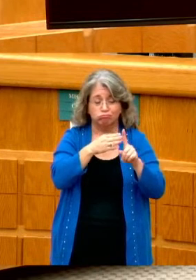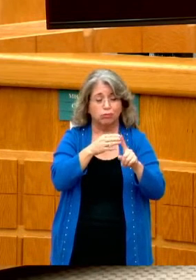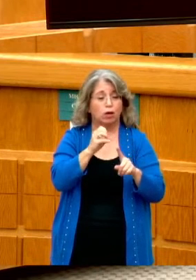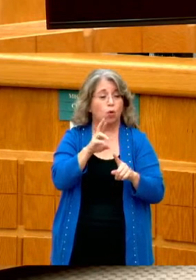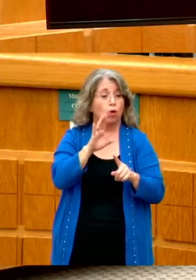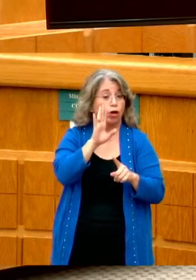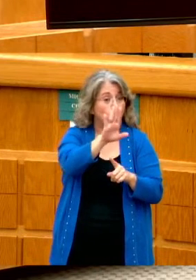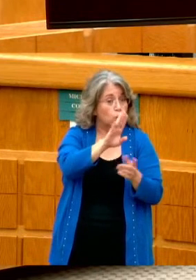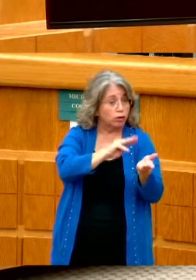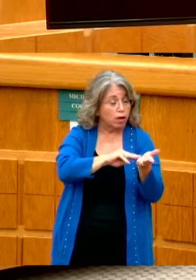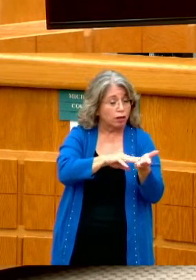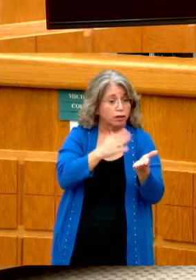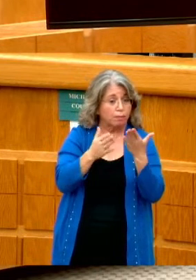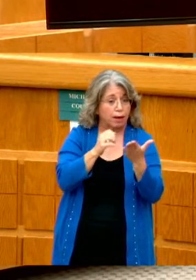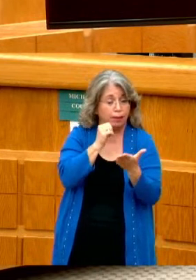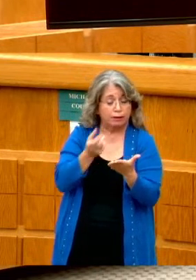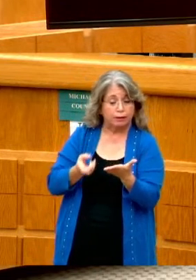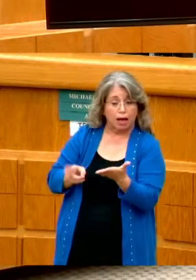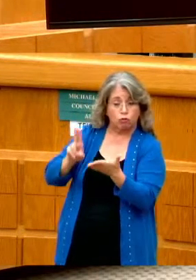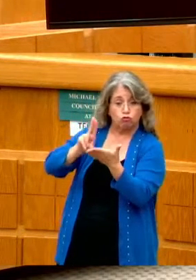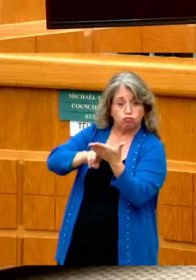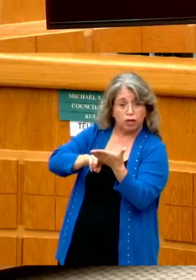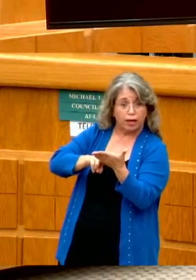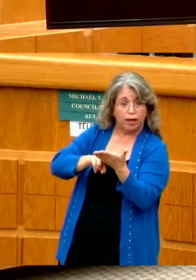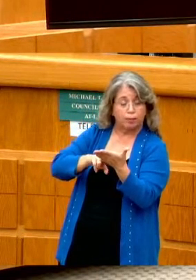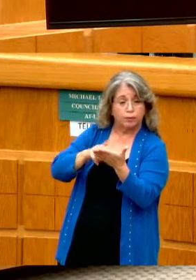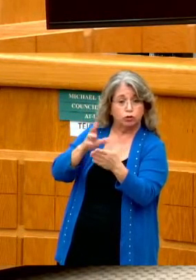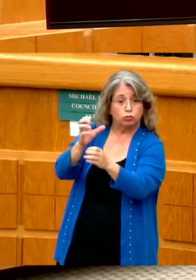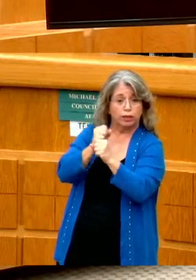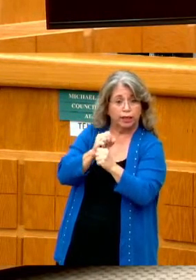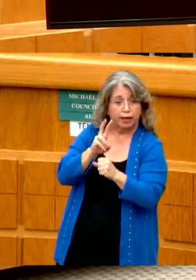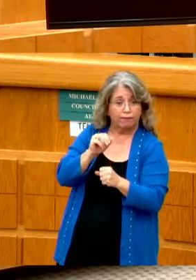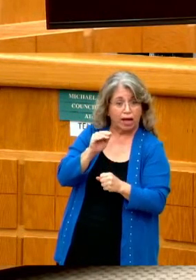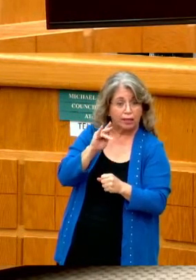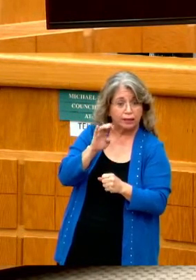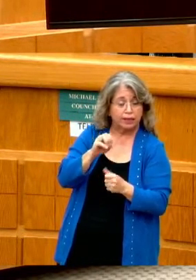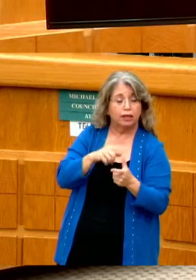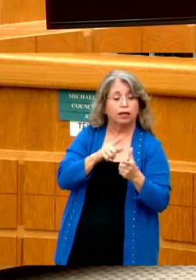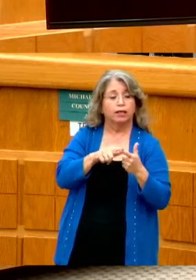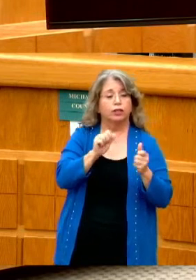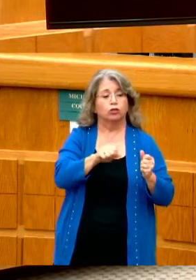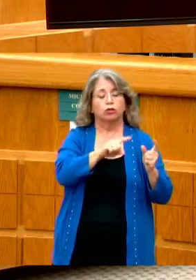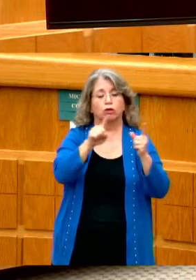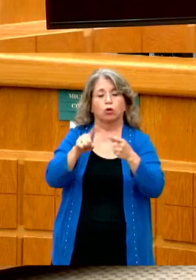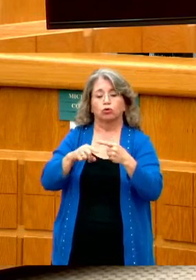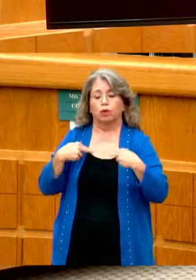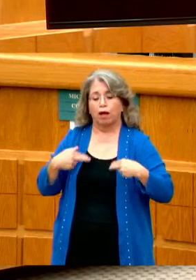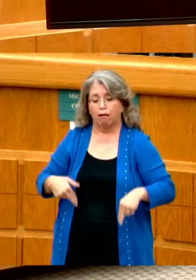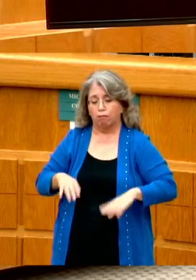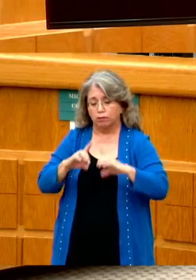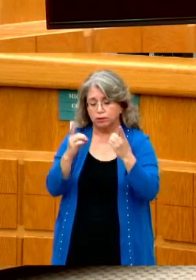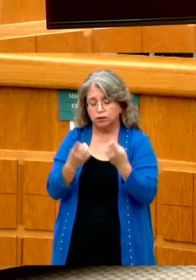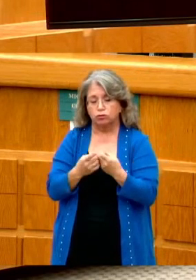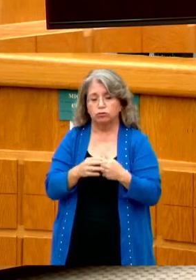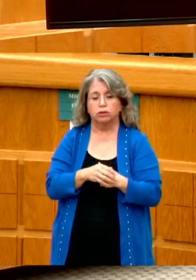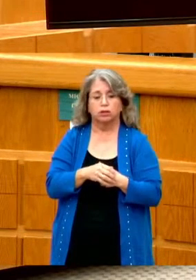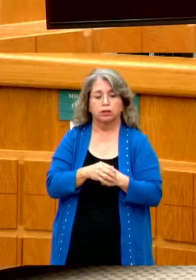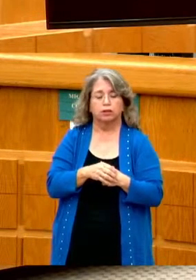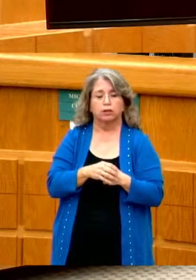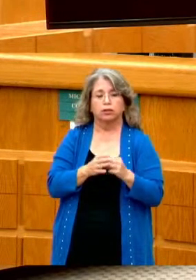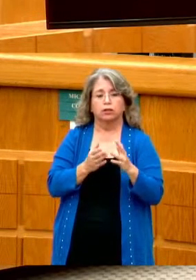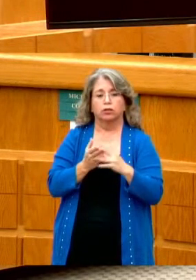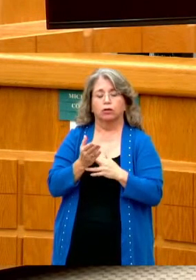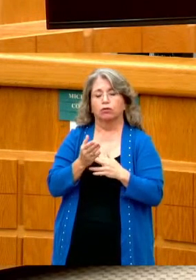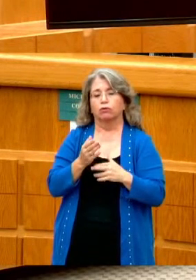a COVID-19 vaccine provider can get them at the health district. They could also get them through the FQHC, which is